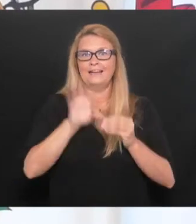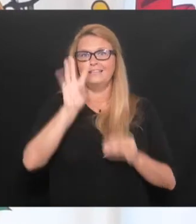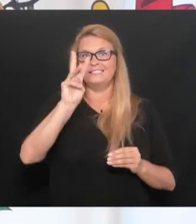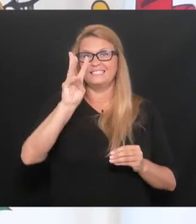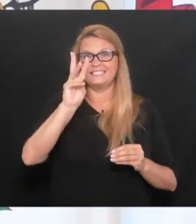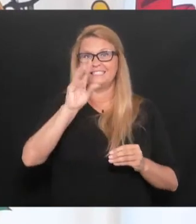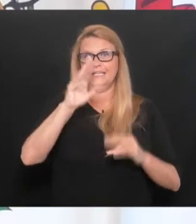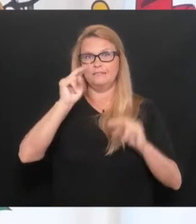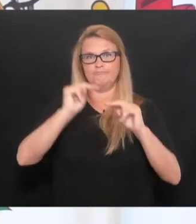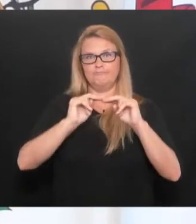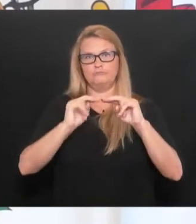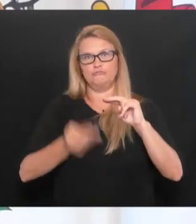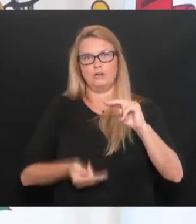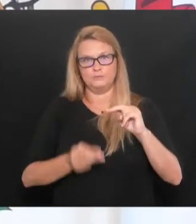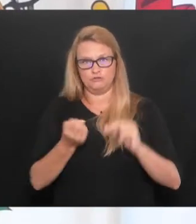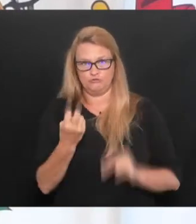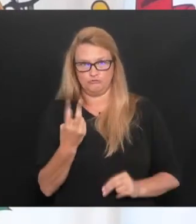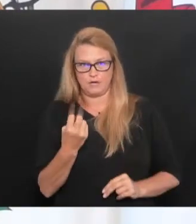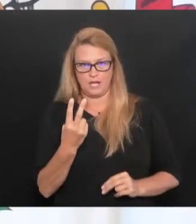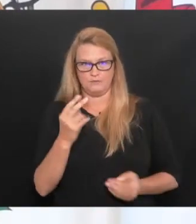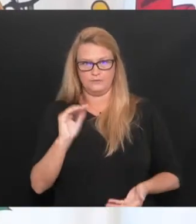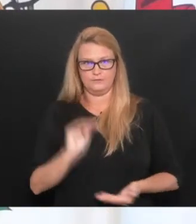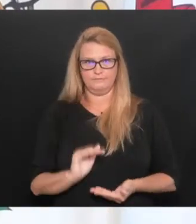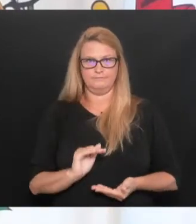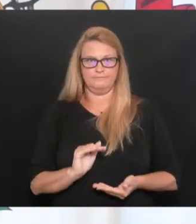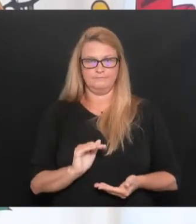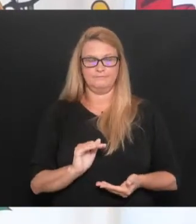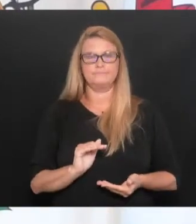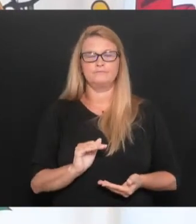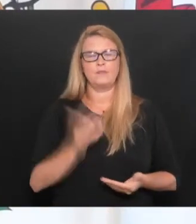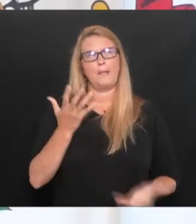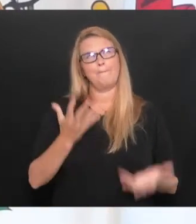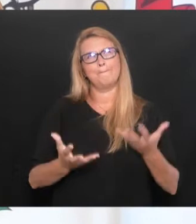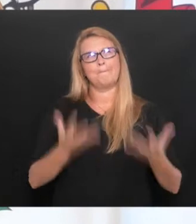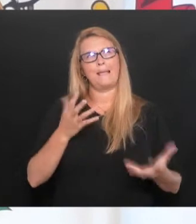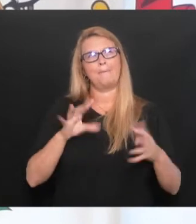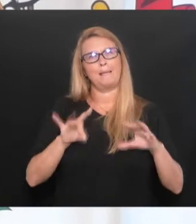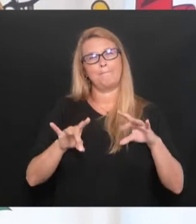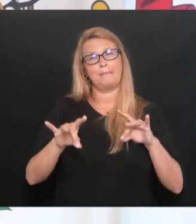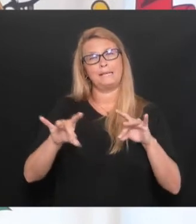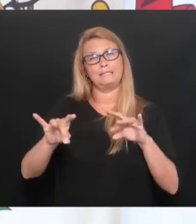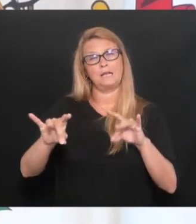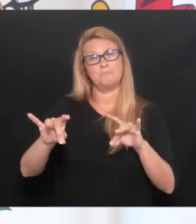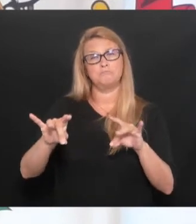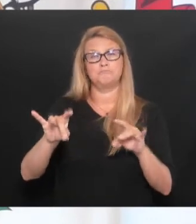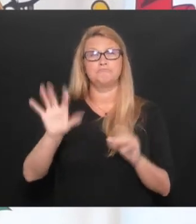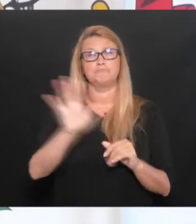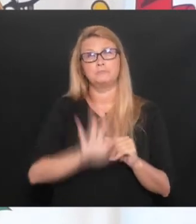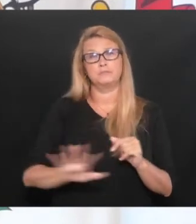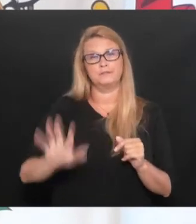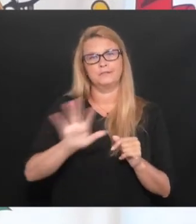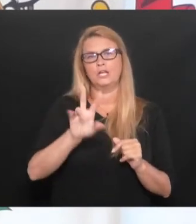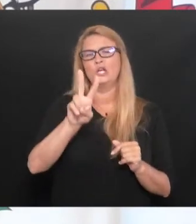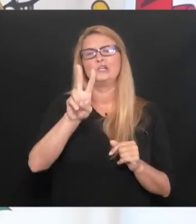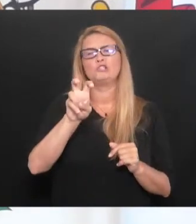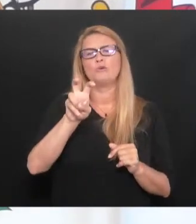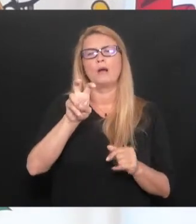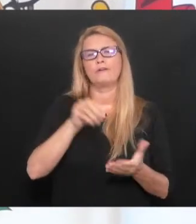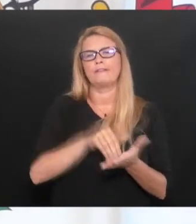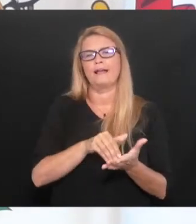to 12. And we probably picked up, I'm just going to guess,